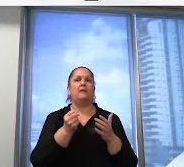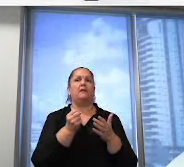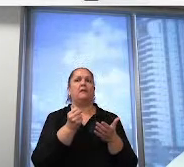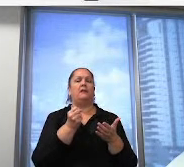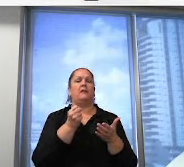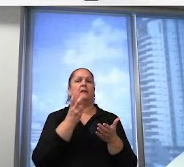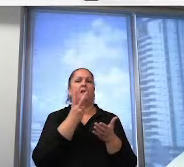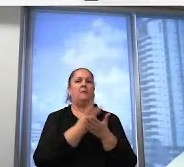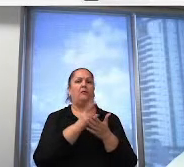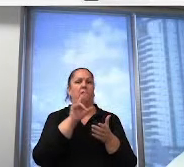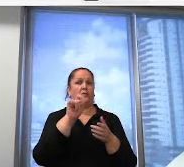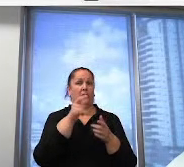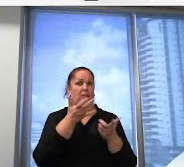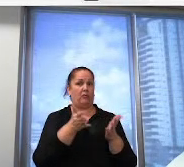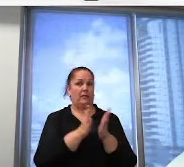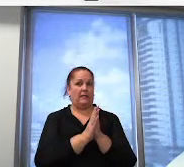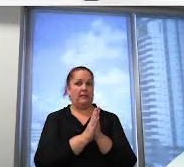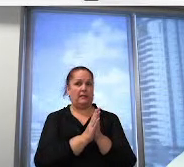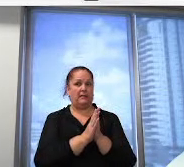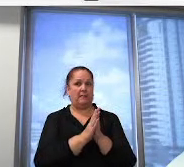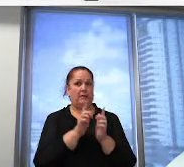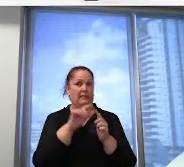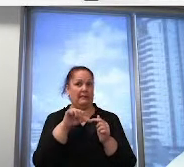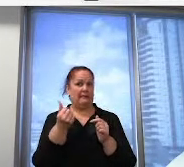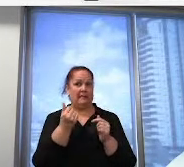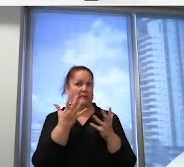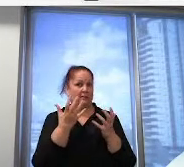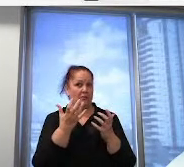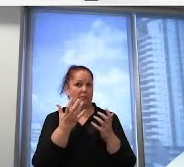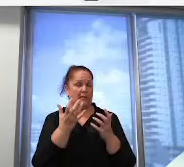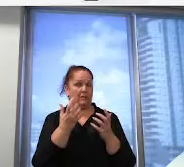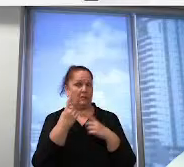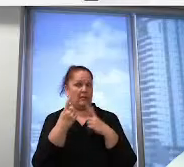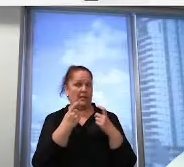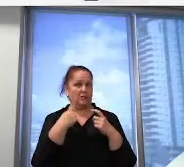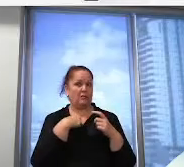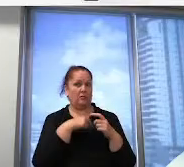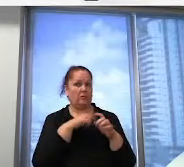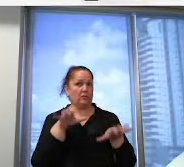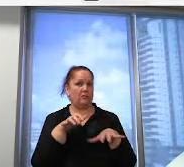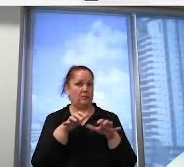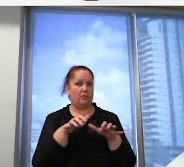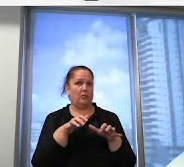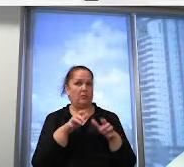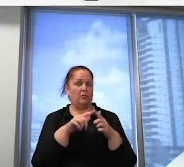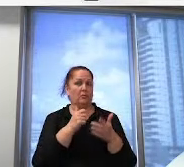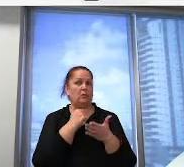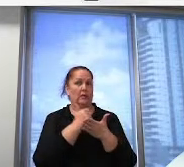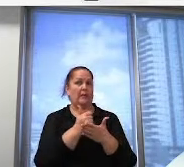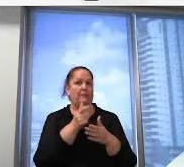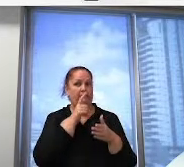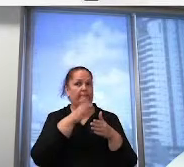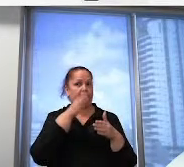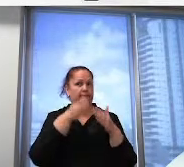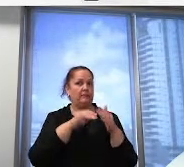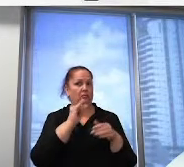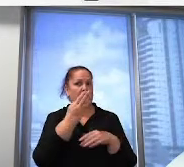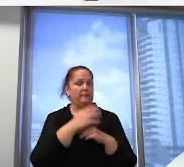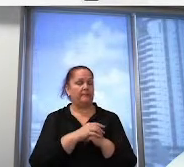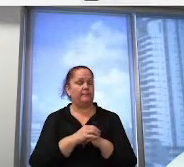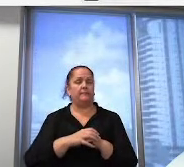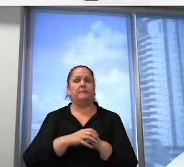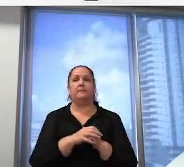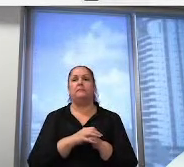Other than approving your rates that you're requesting, is there anything else you want to ask the commissioners to do to help you get this job